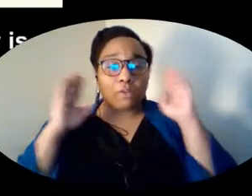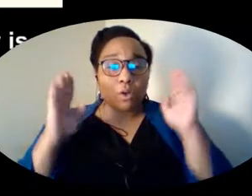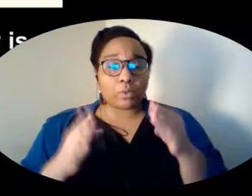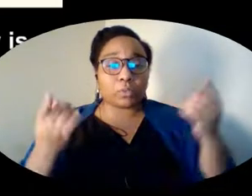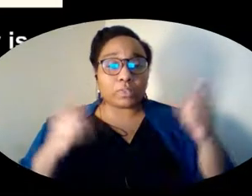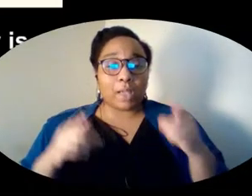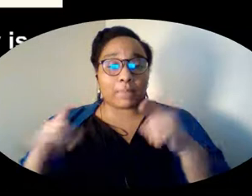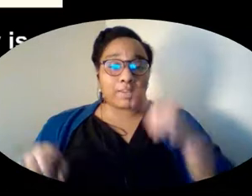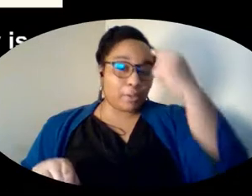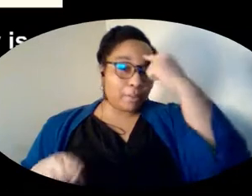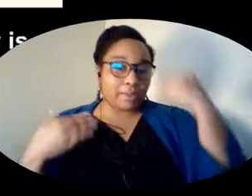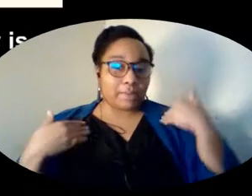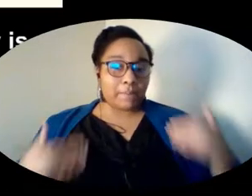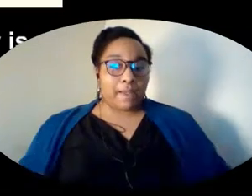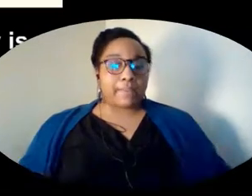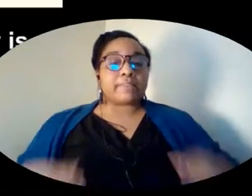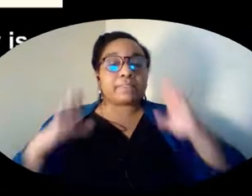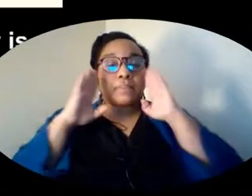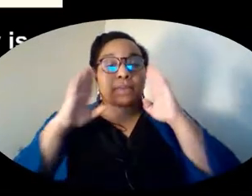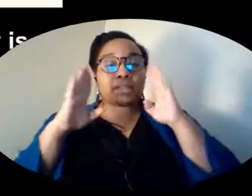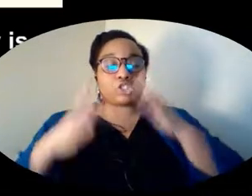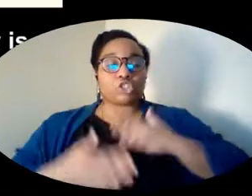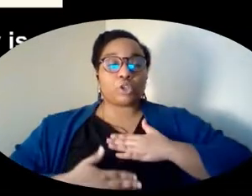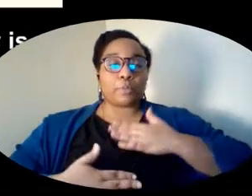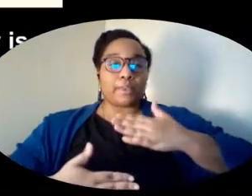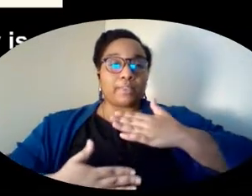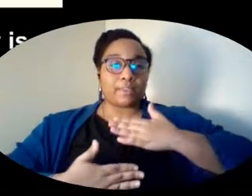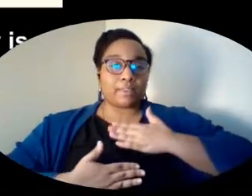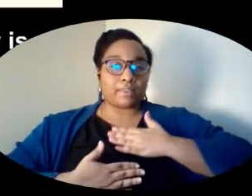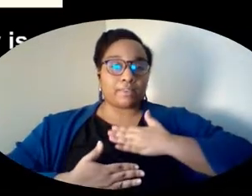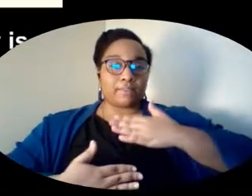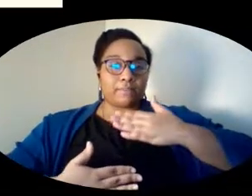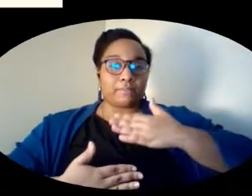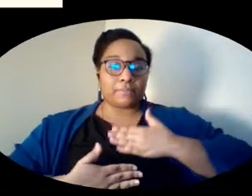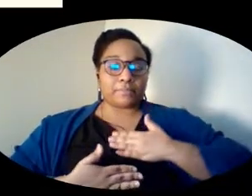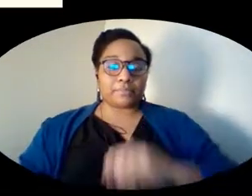what's happening in your mind and body is to pay attention to your breathing.